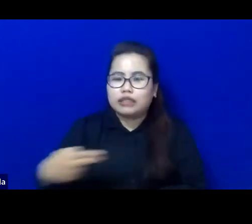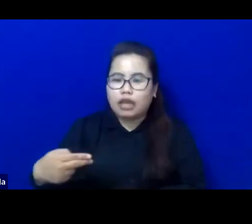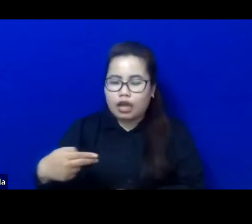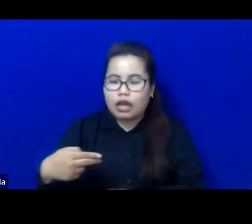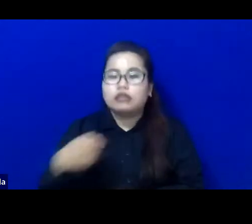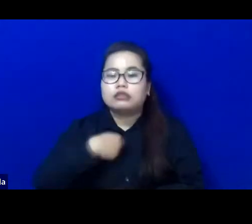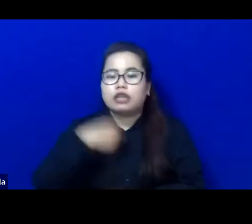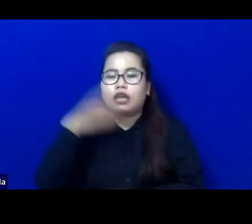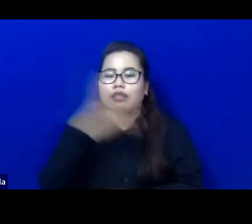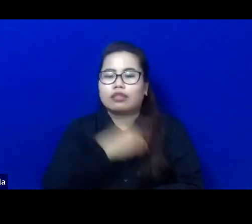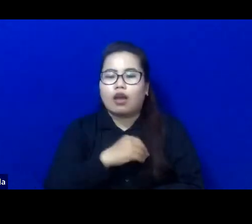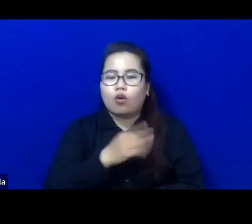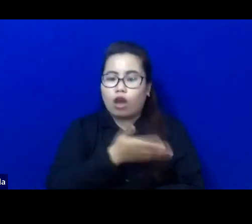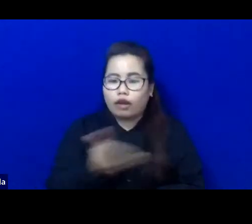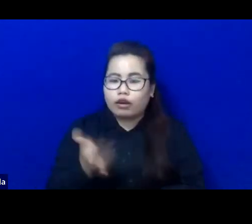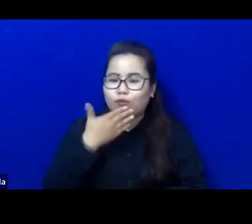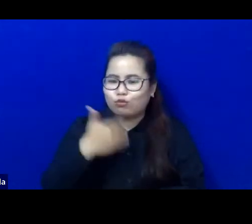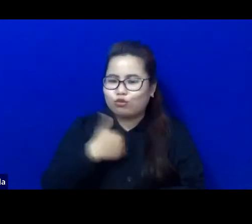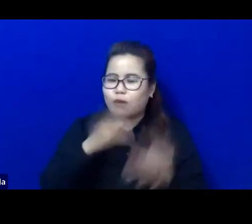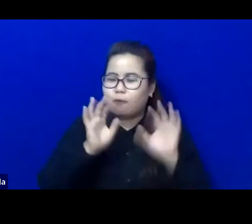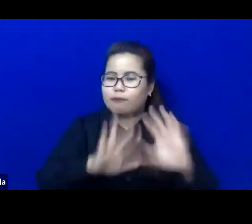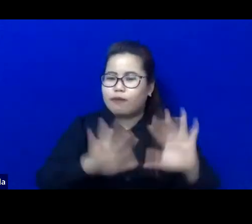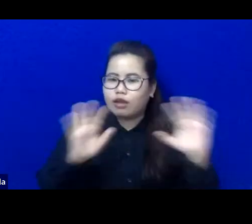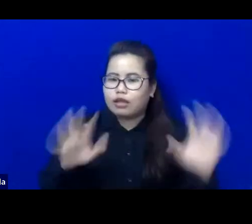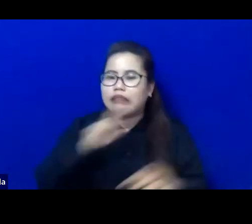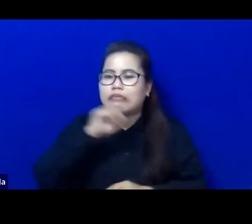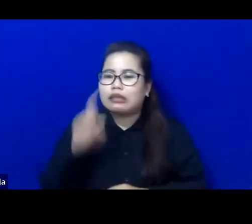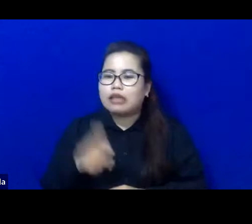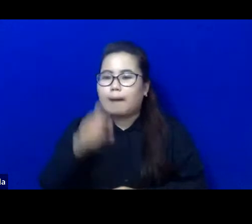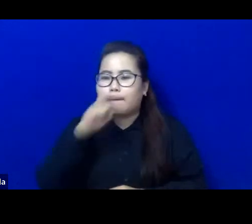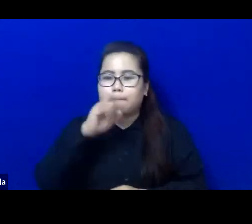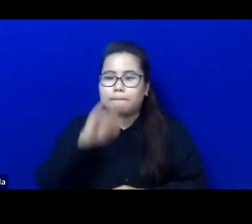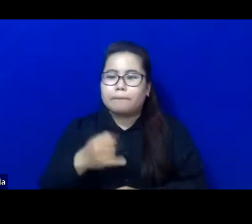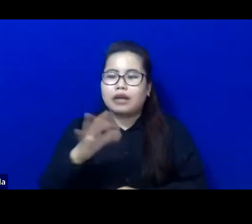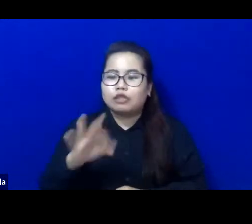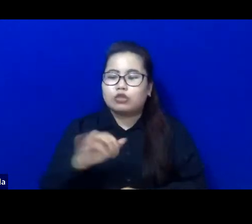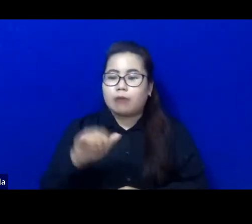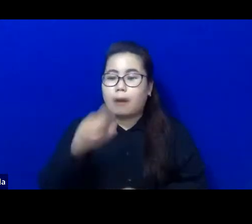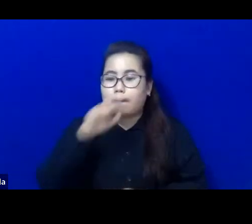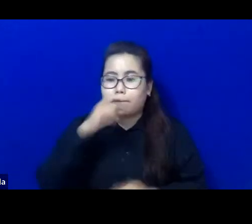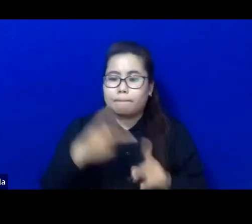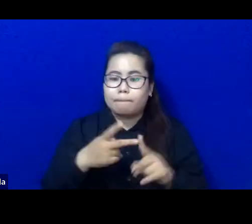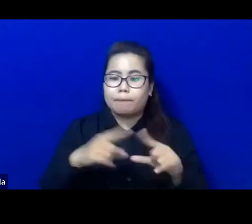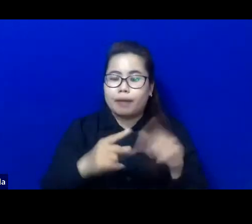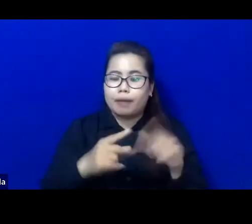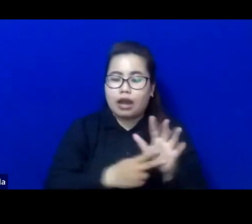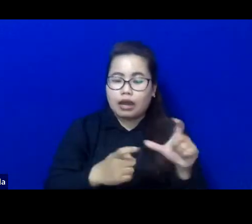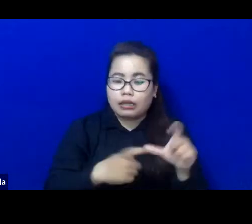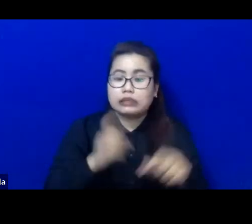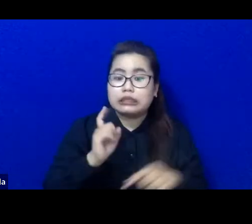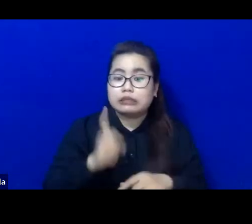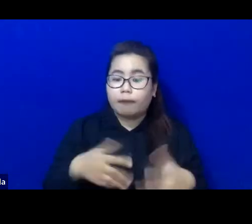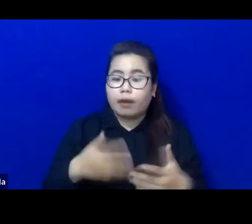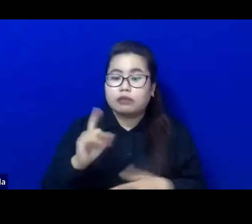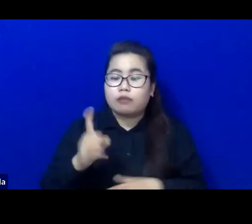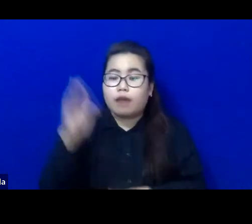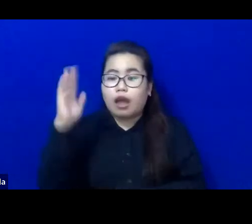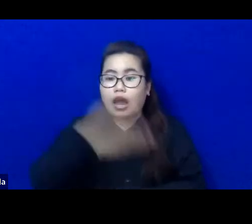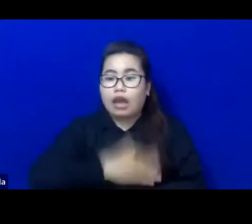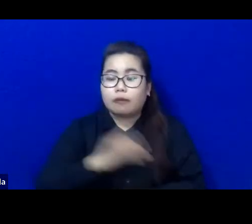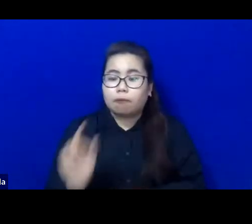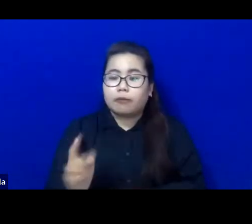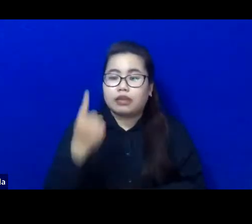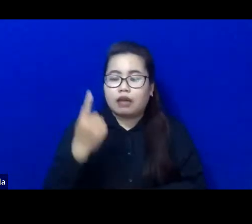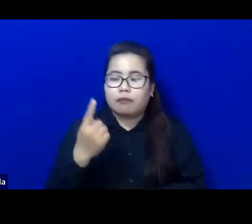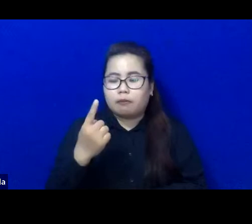for Joe and Pak Hans, since the day one we launched this program, they already a lot of